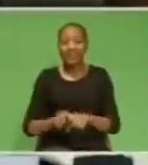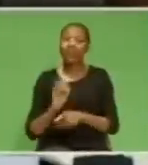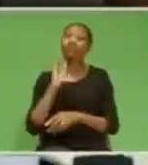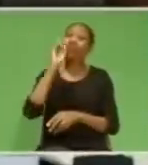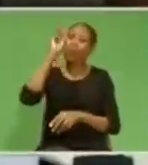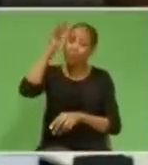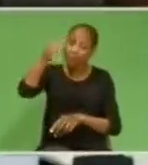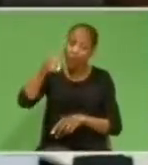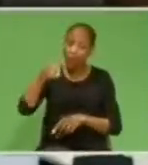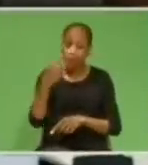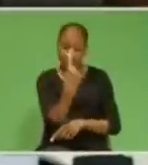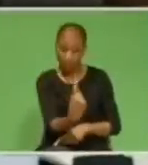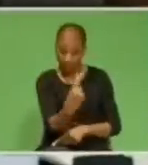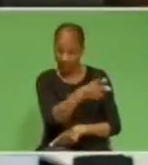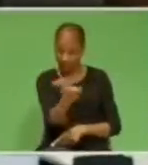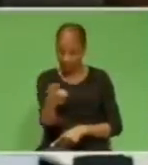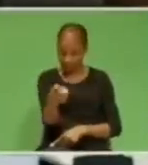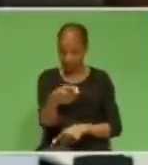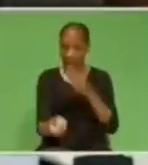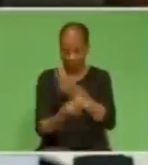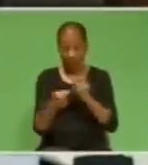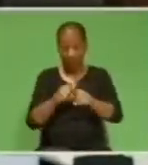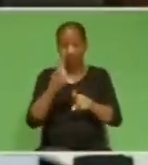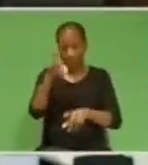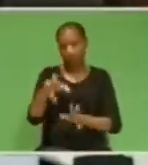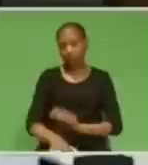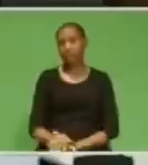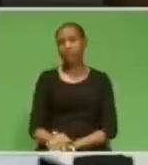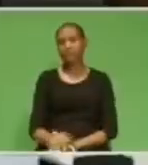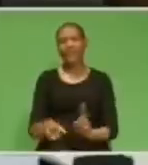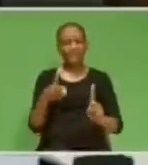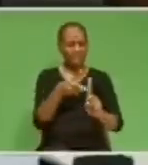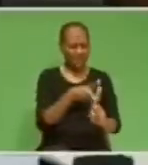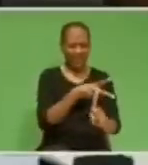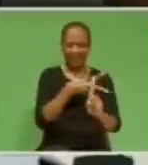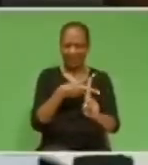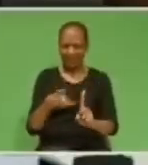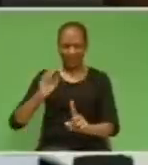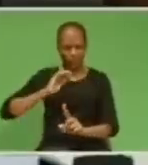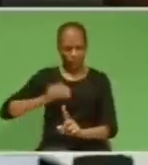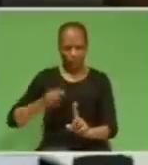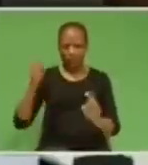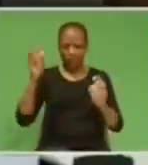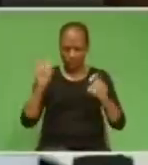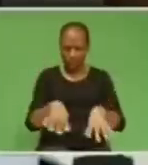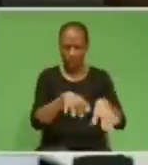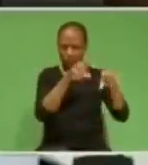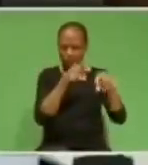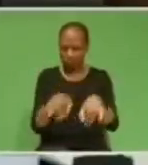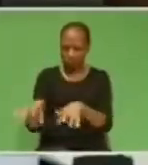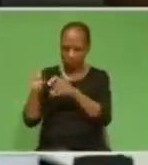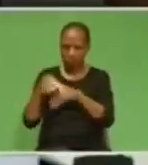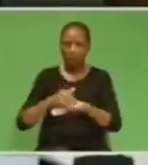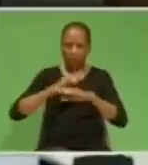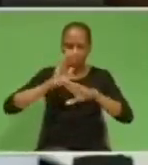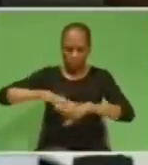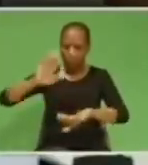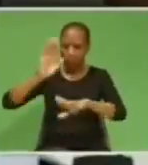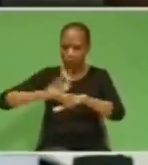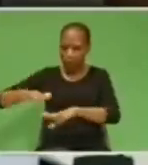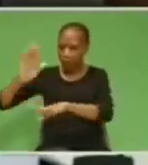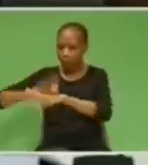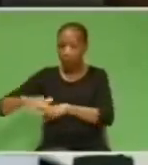of us. The violence against women has taken a toll. Now it's in